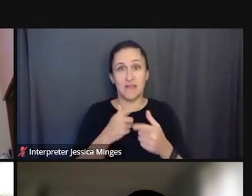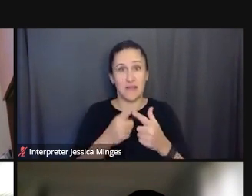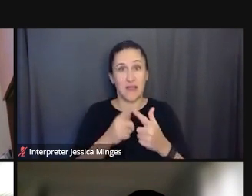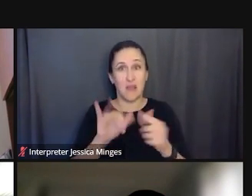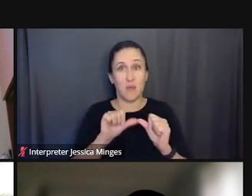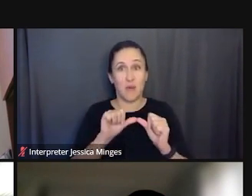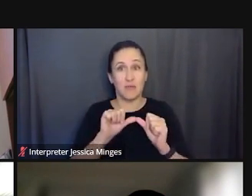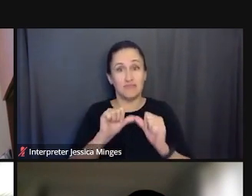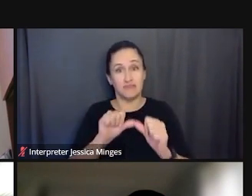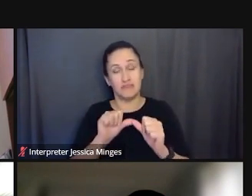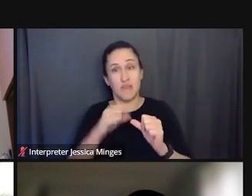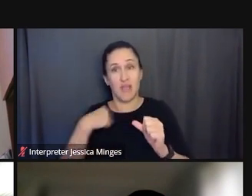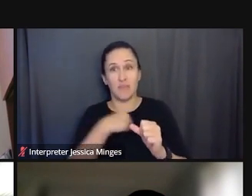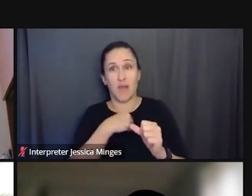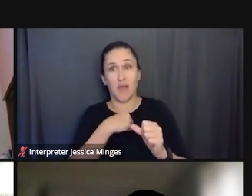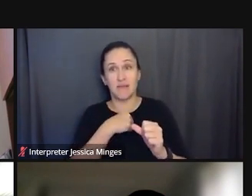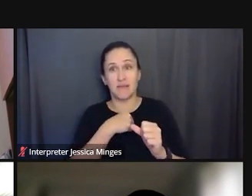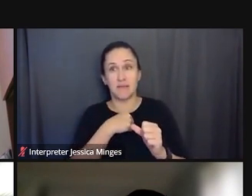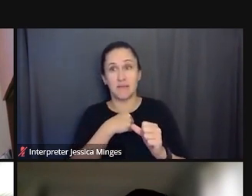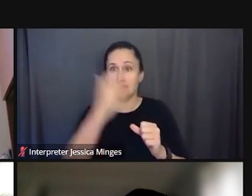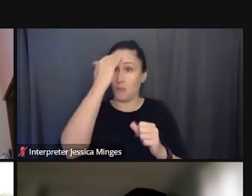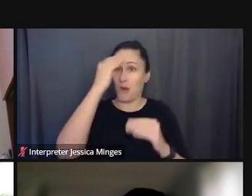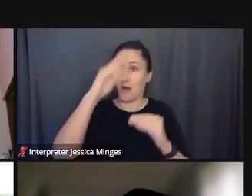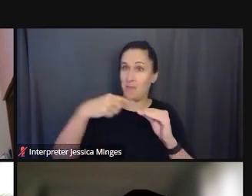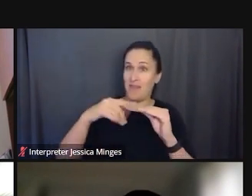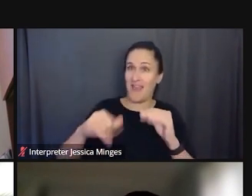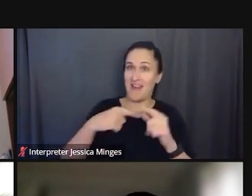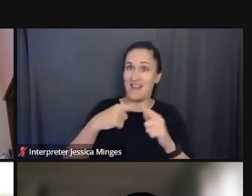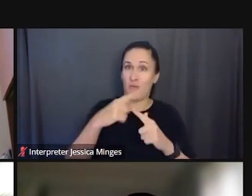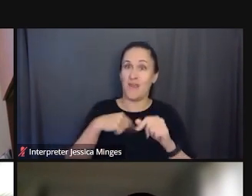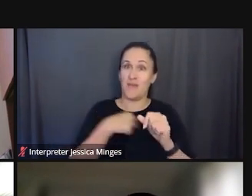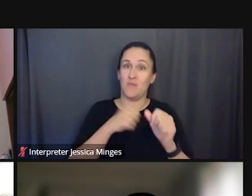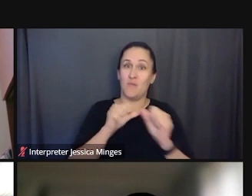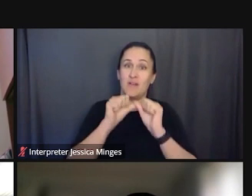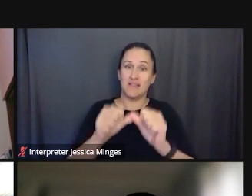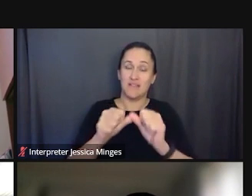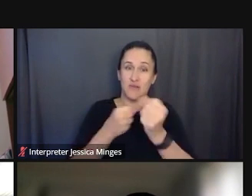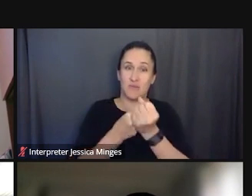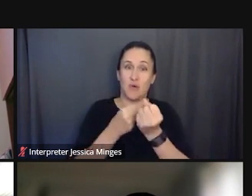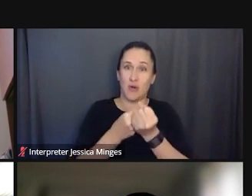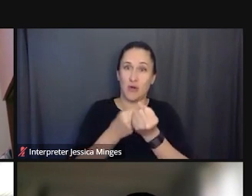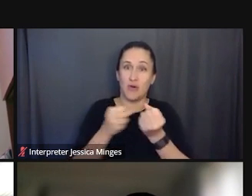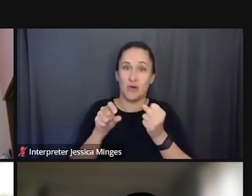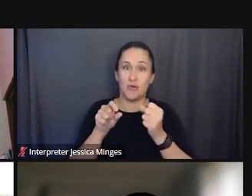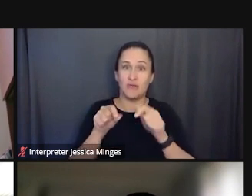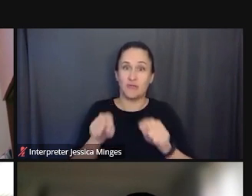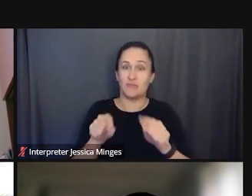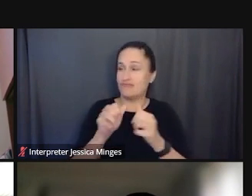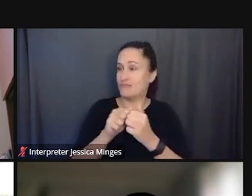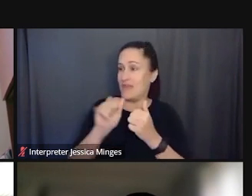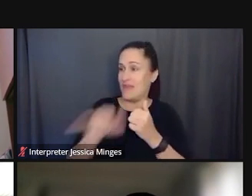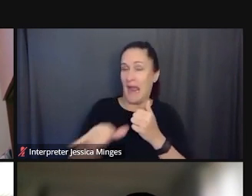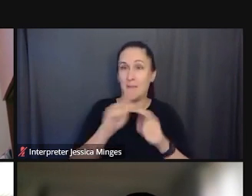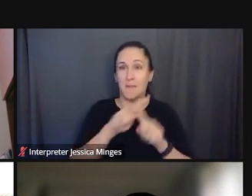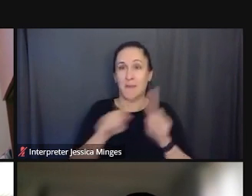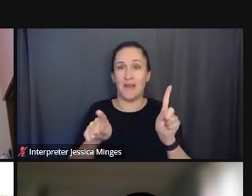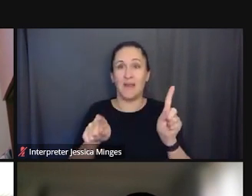us apprised of that, and we'll continue to support her in that vein. But I would also